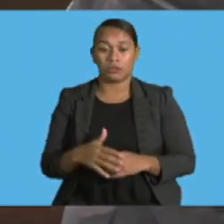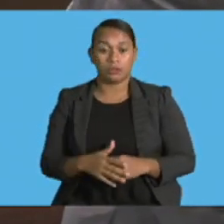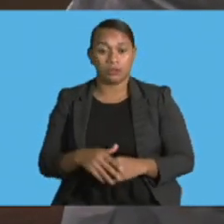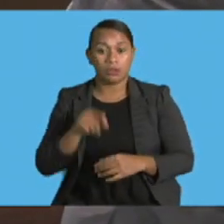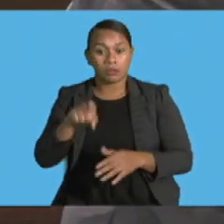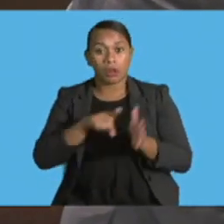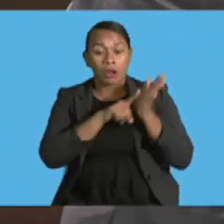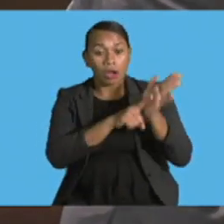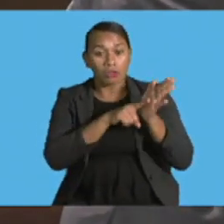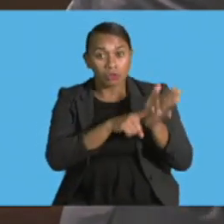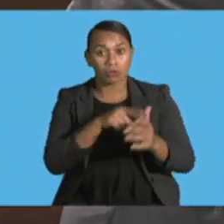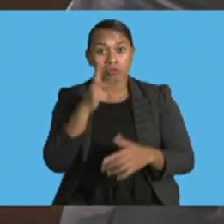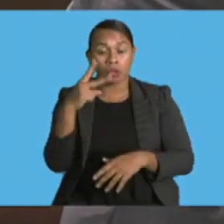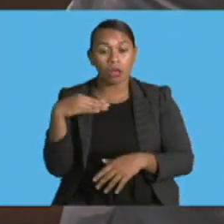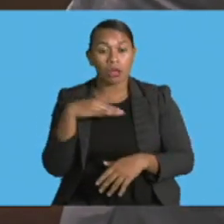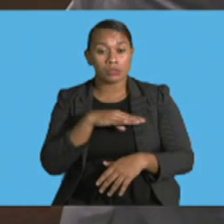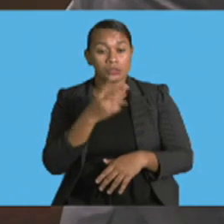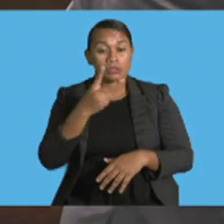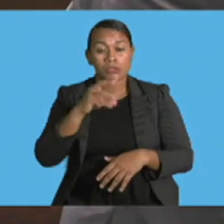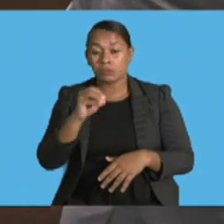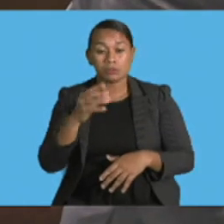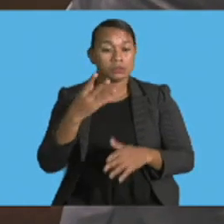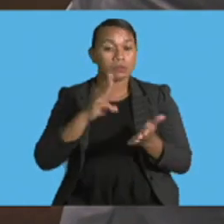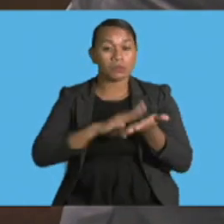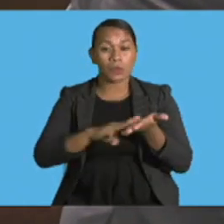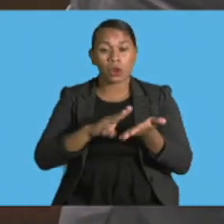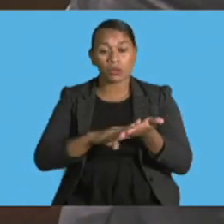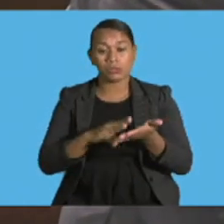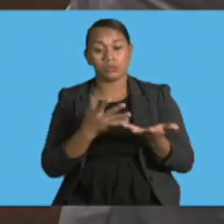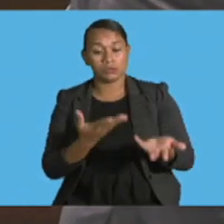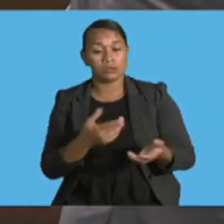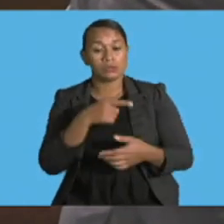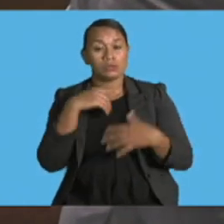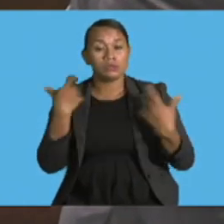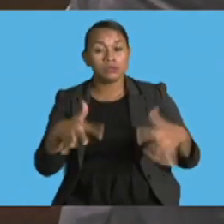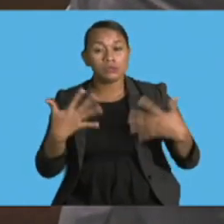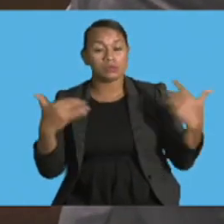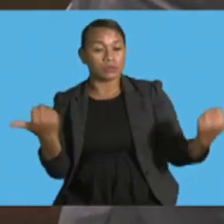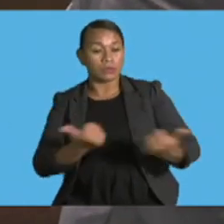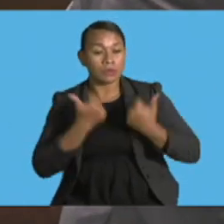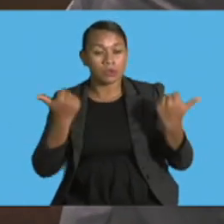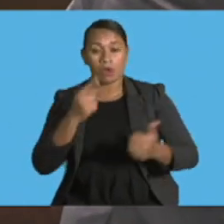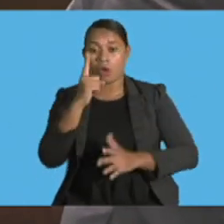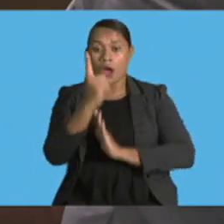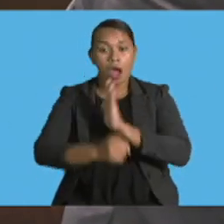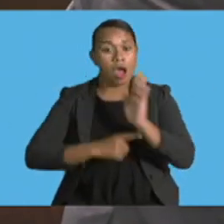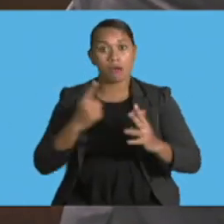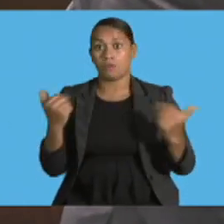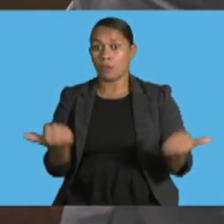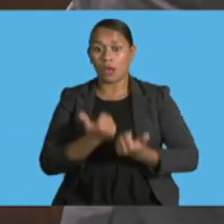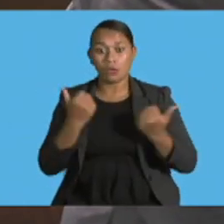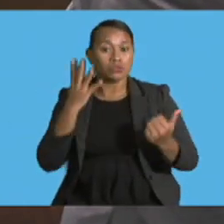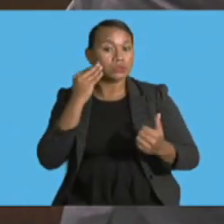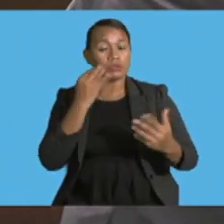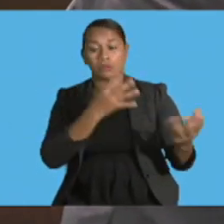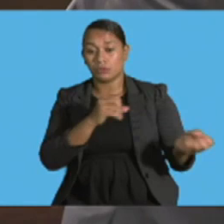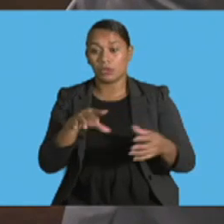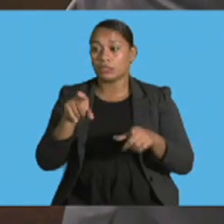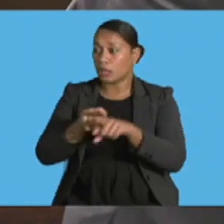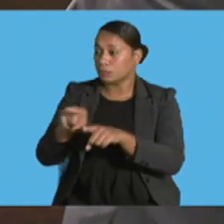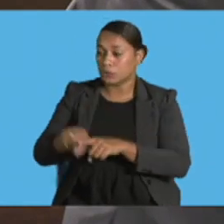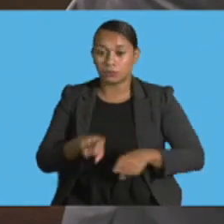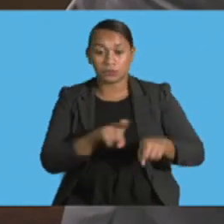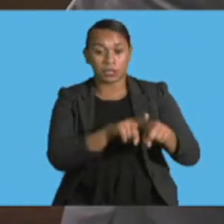per hour. The Lambasa mill at 240 tons per hour, and the Rarawai mill